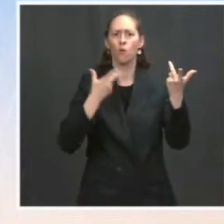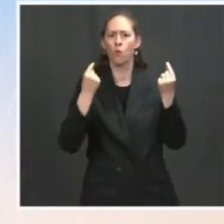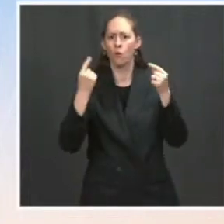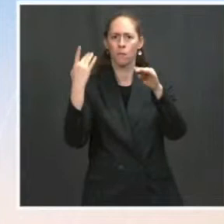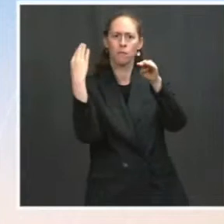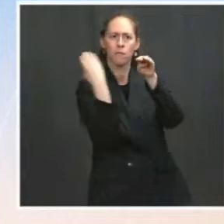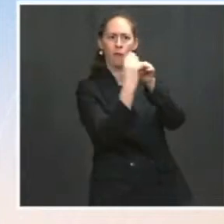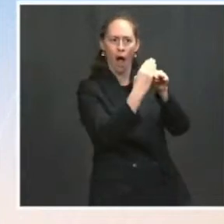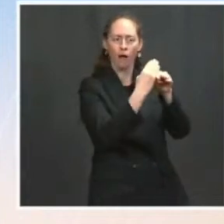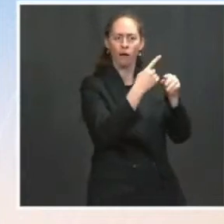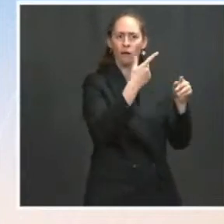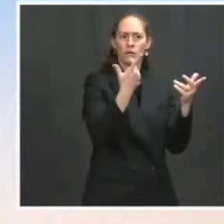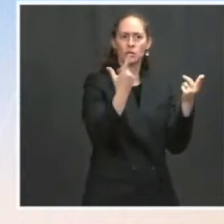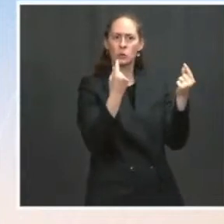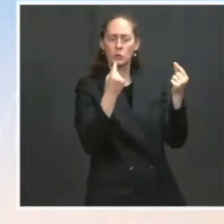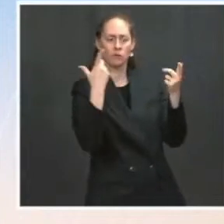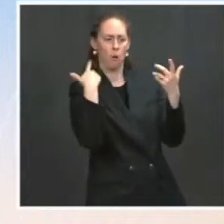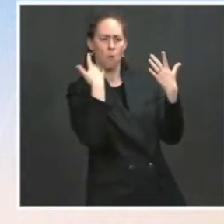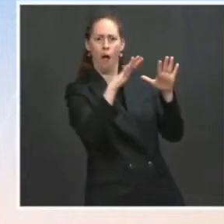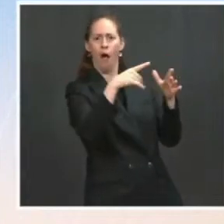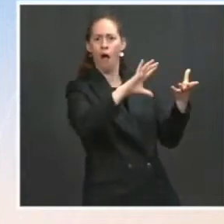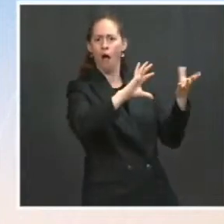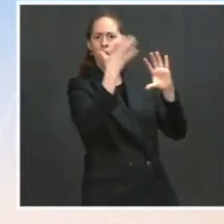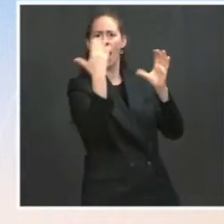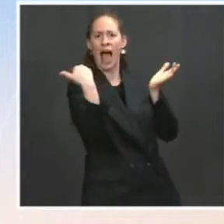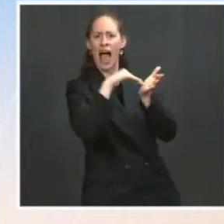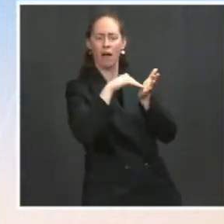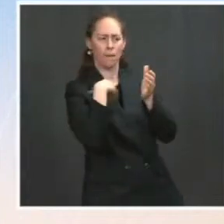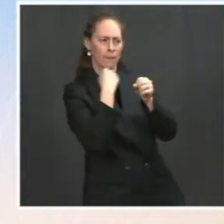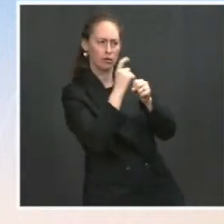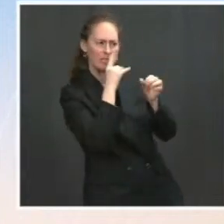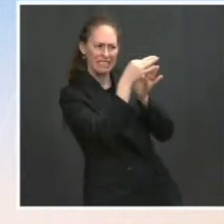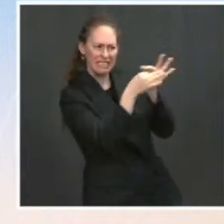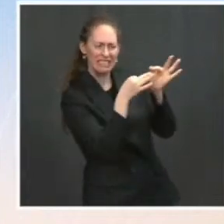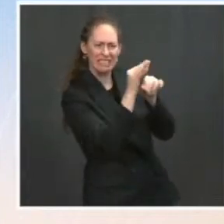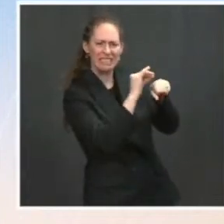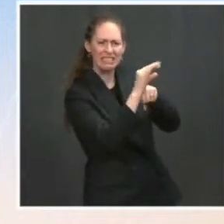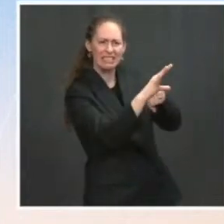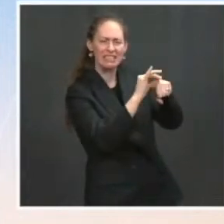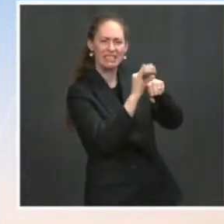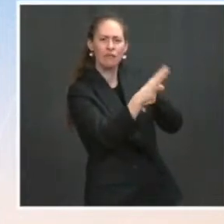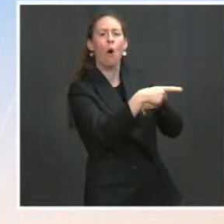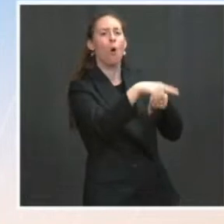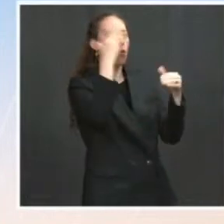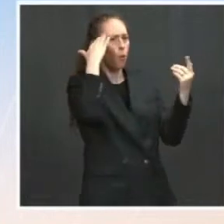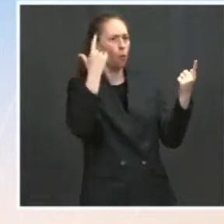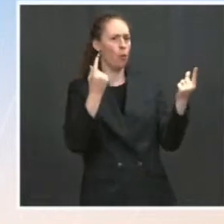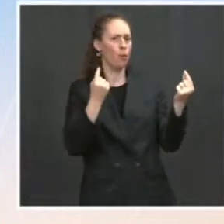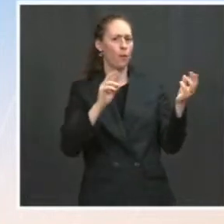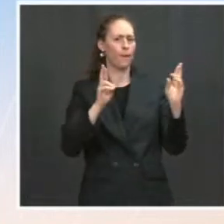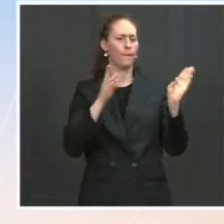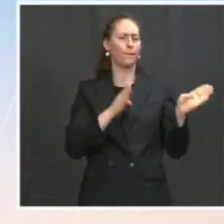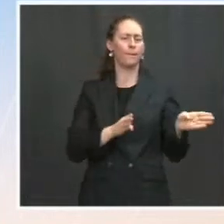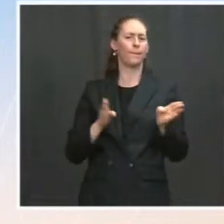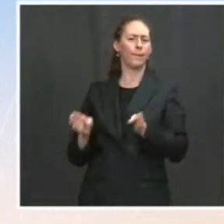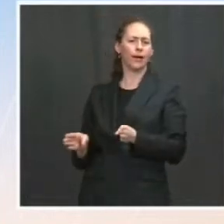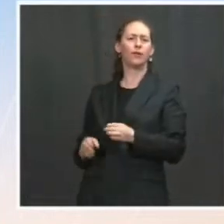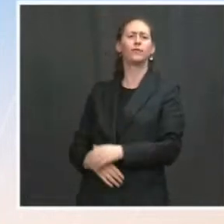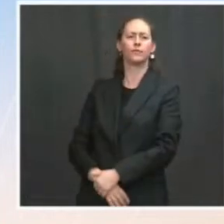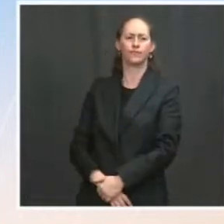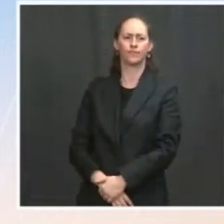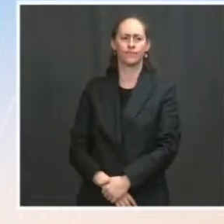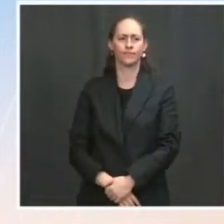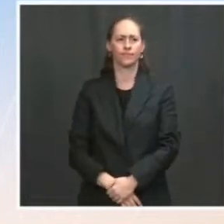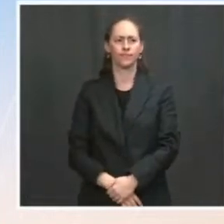industry. DHS's CISA is preparing a release to go to the broader critical infrastructure community to ensure it